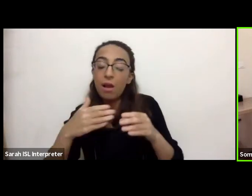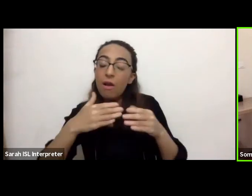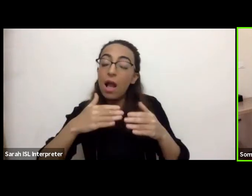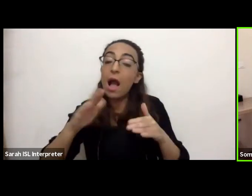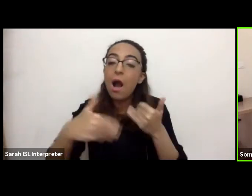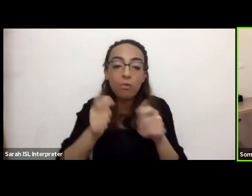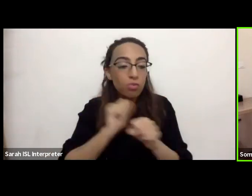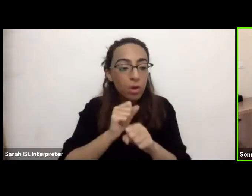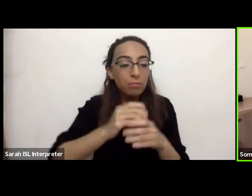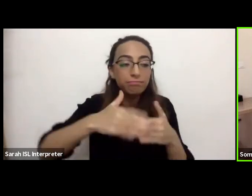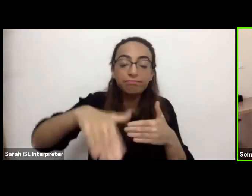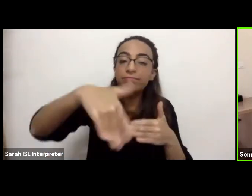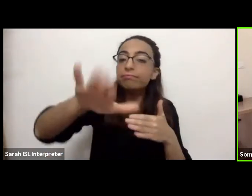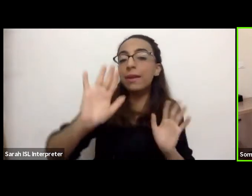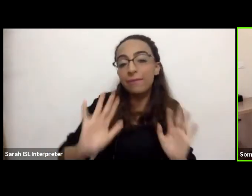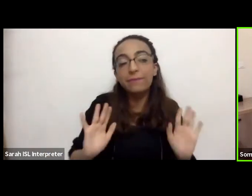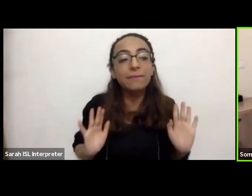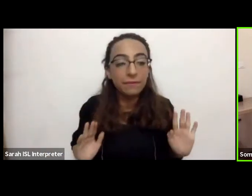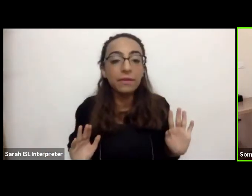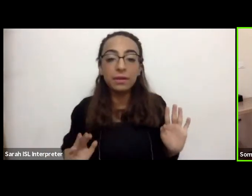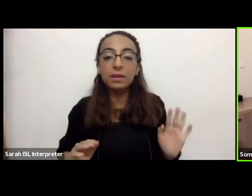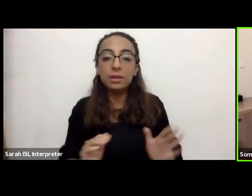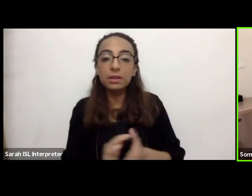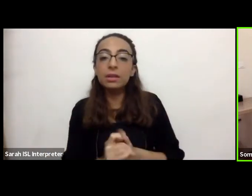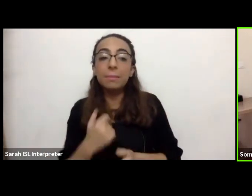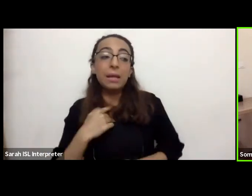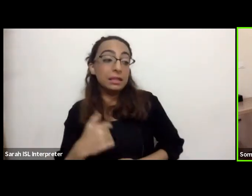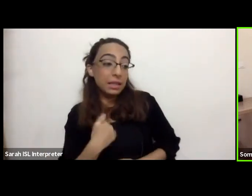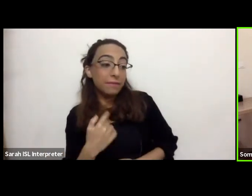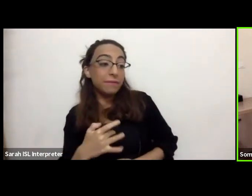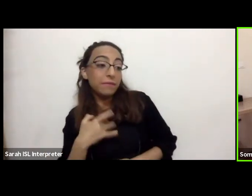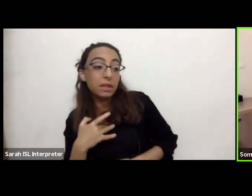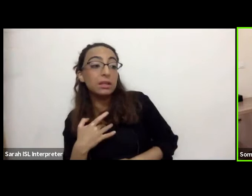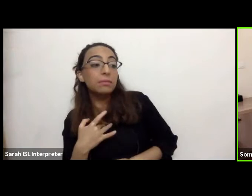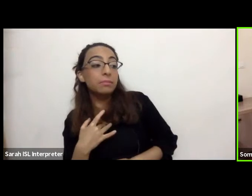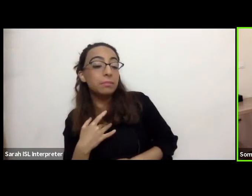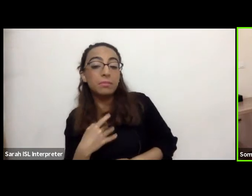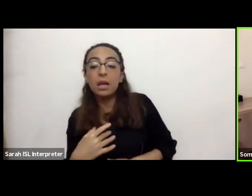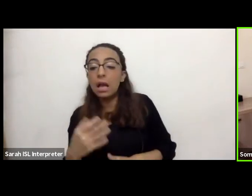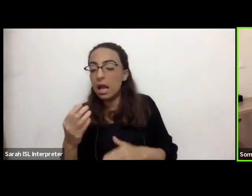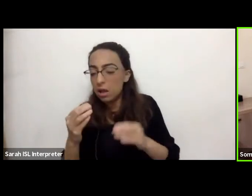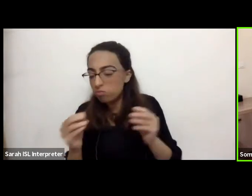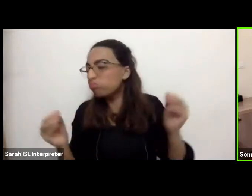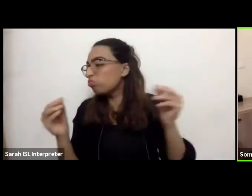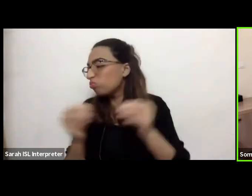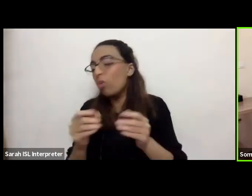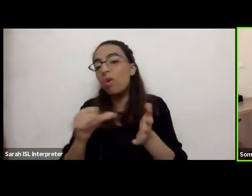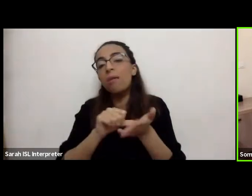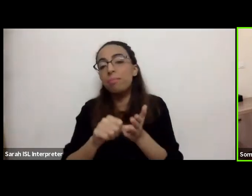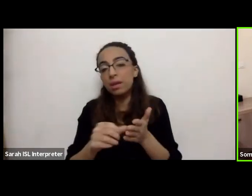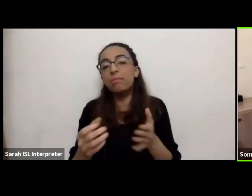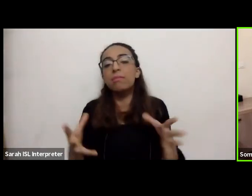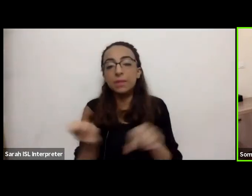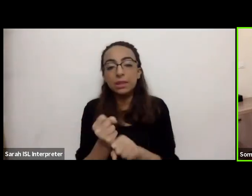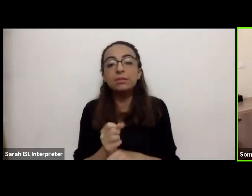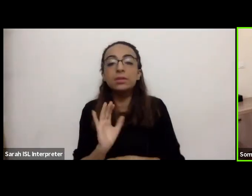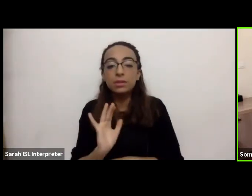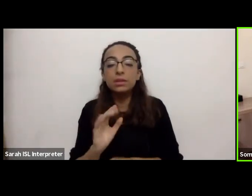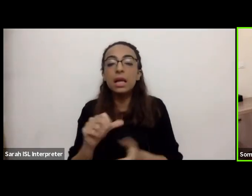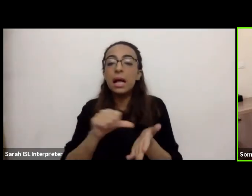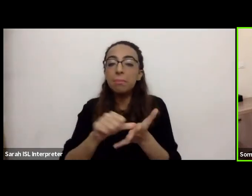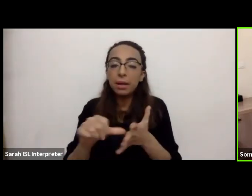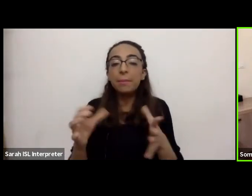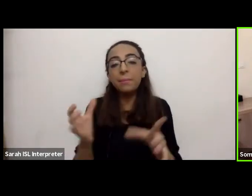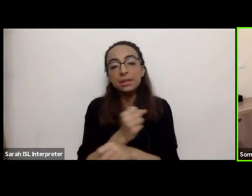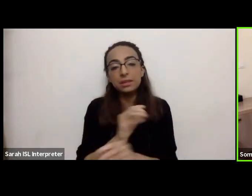forward, but I still believe that a lot of it yet is to be implemented. So